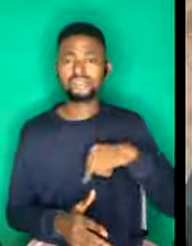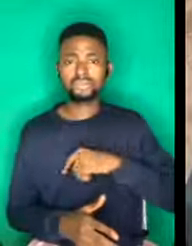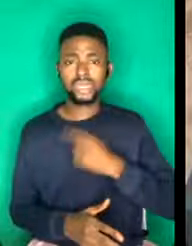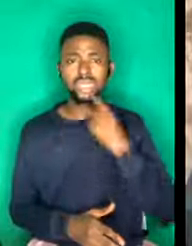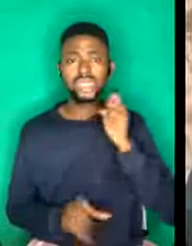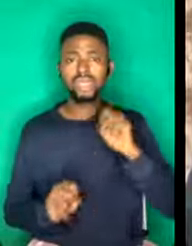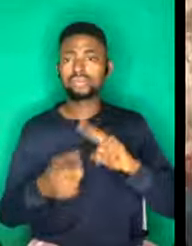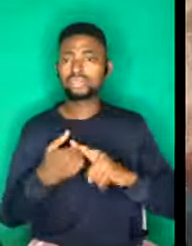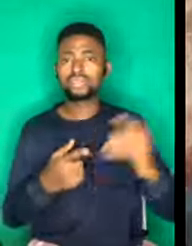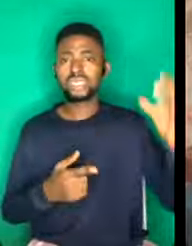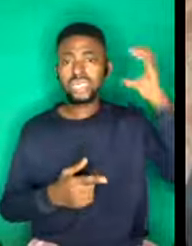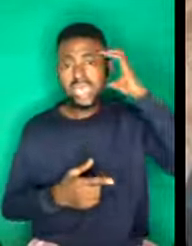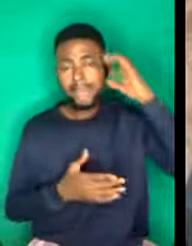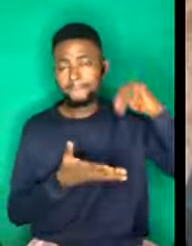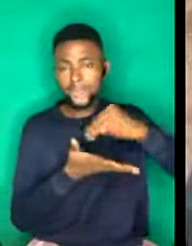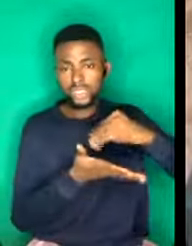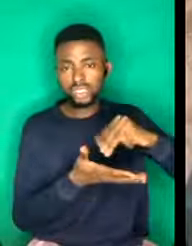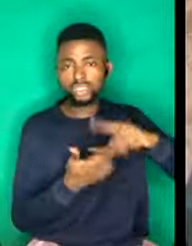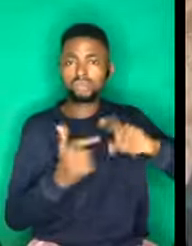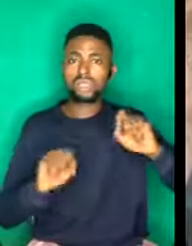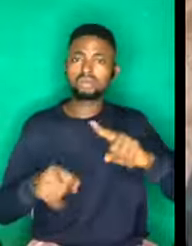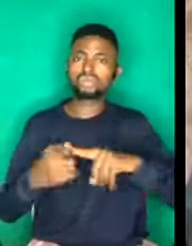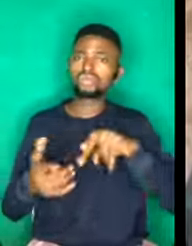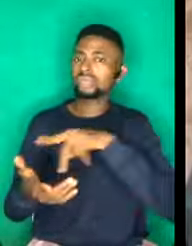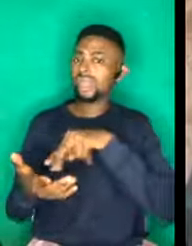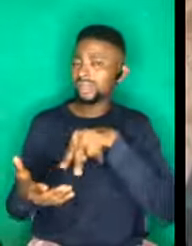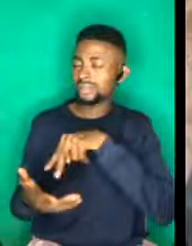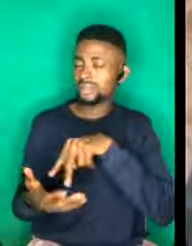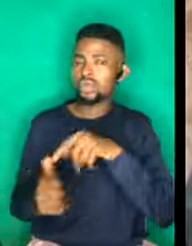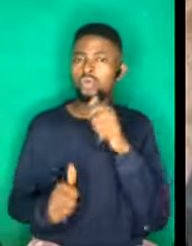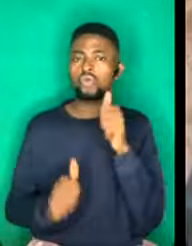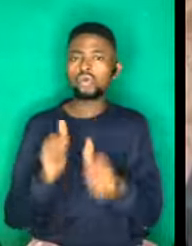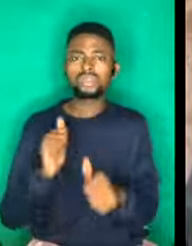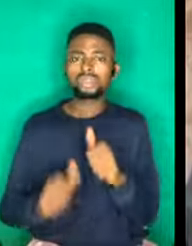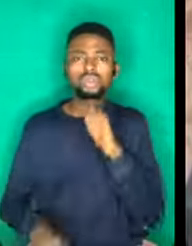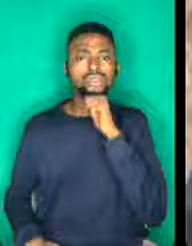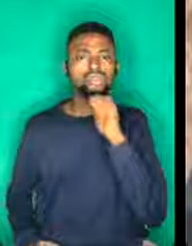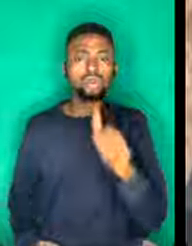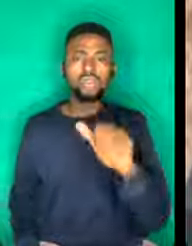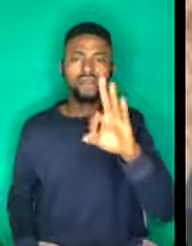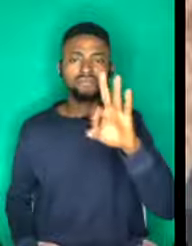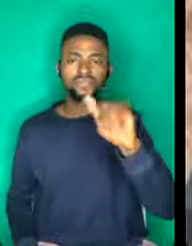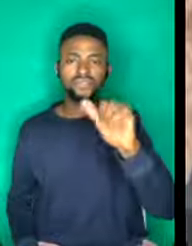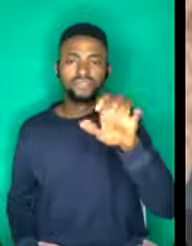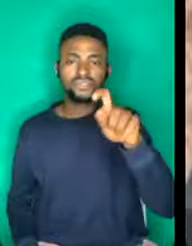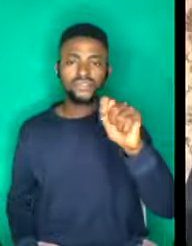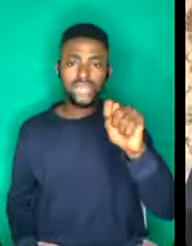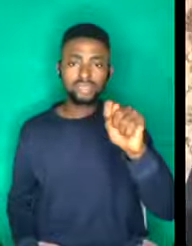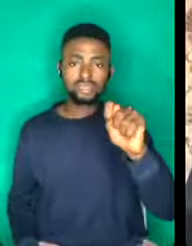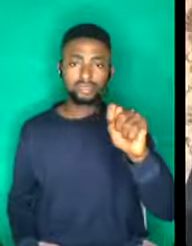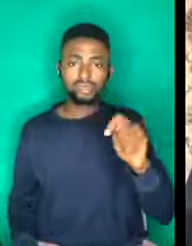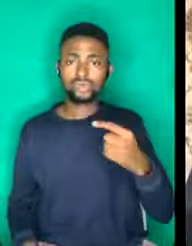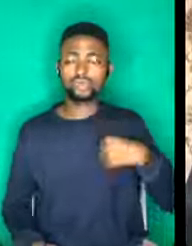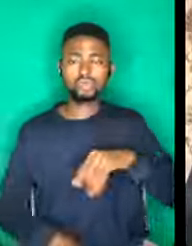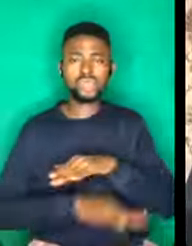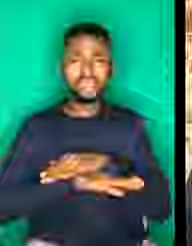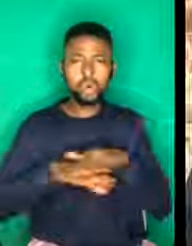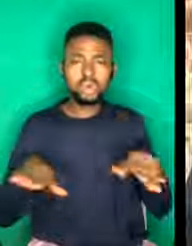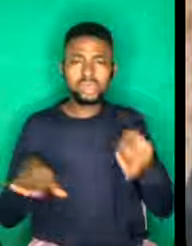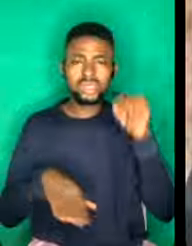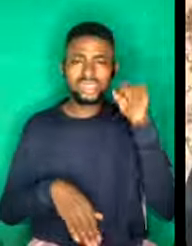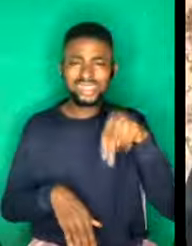music to dance, which is not a fact in a sense. You don't need to